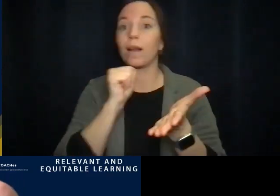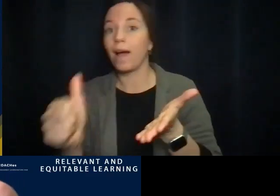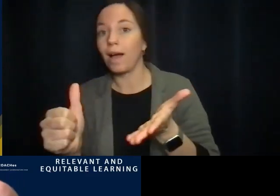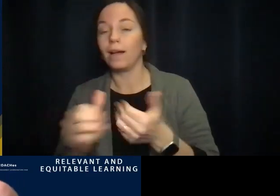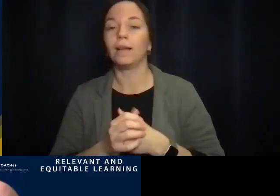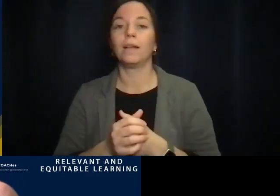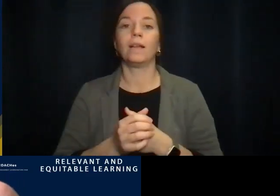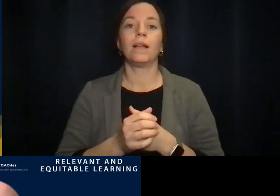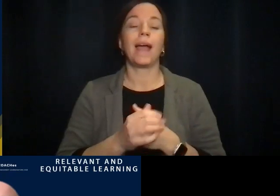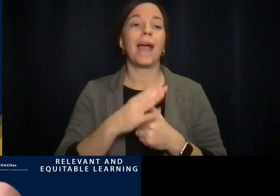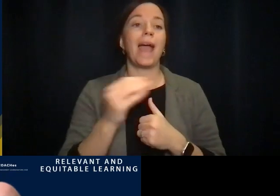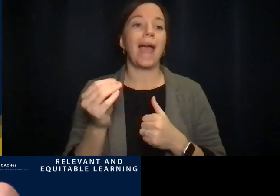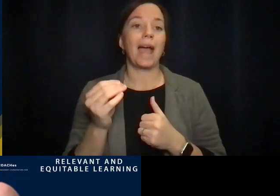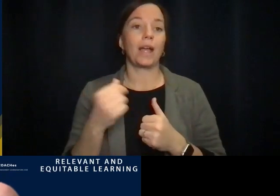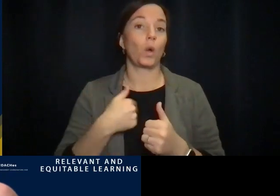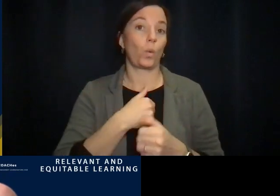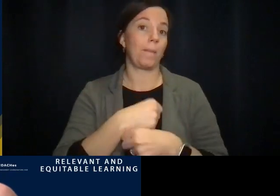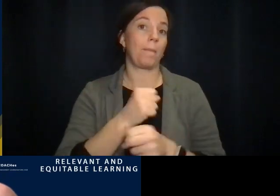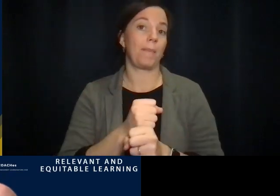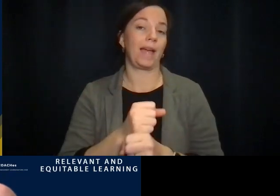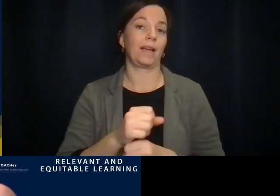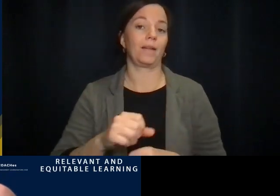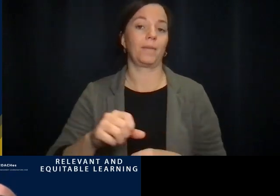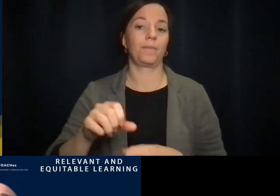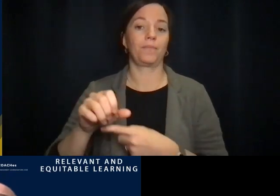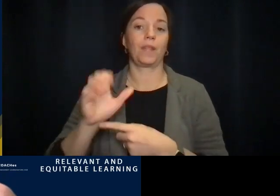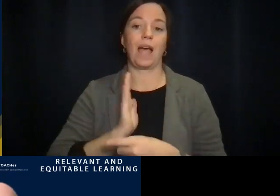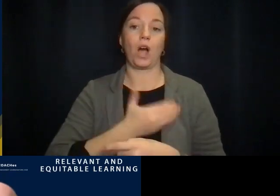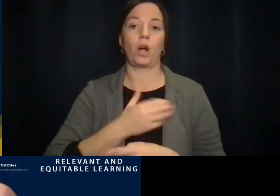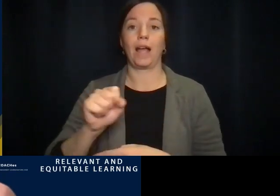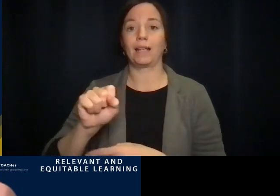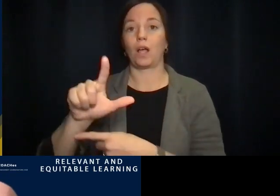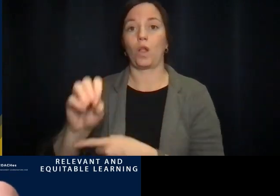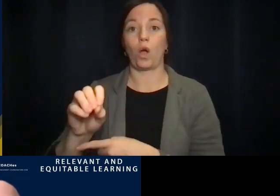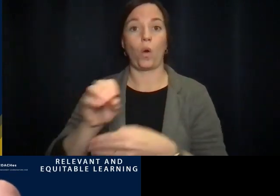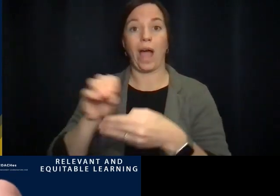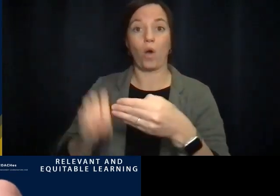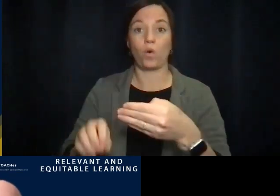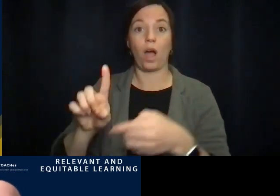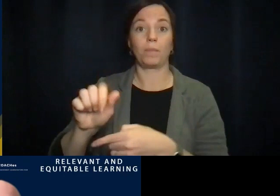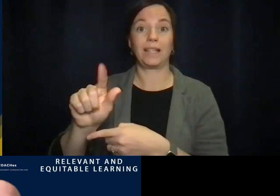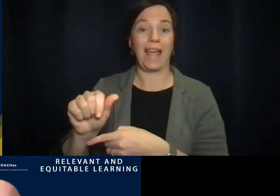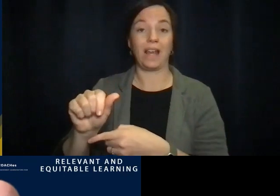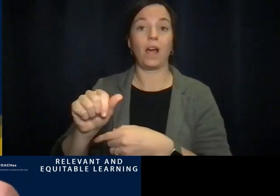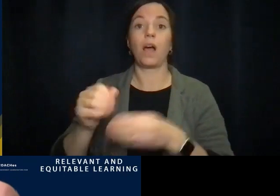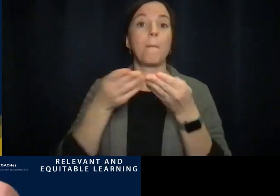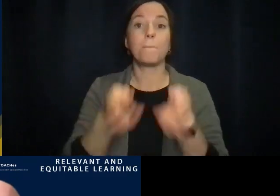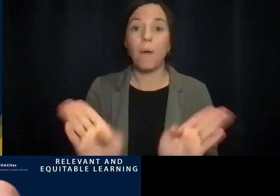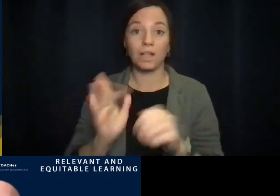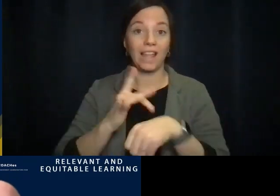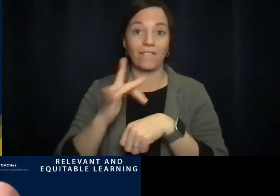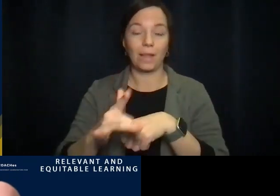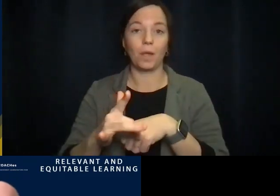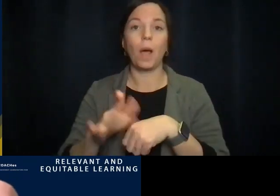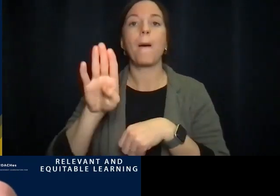where, and like I said, we make our SLO outcome data available publicly to everybody by course. So not by section,